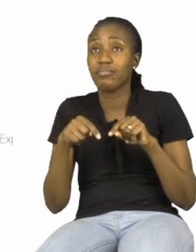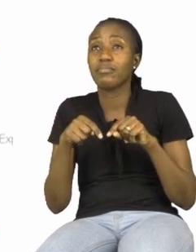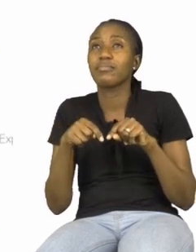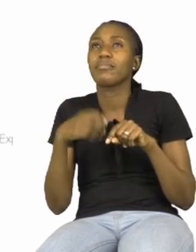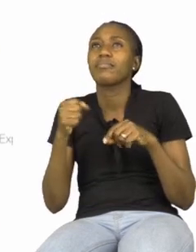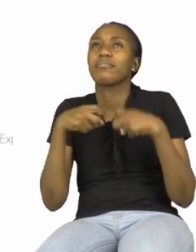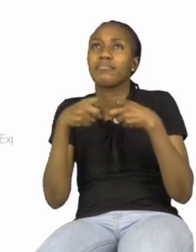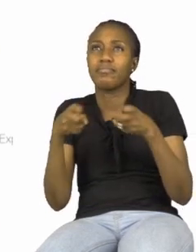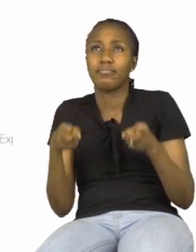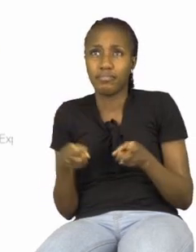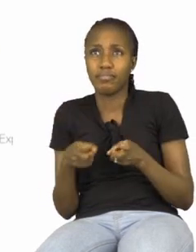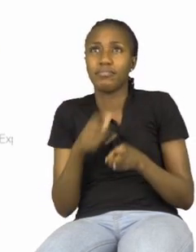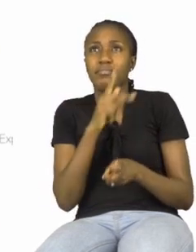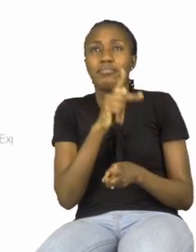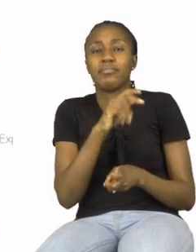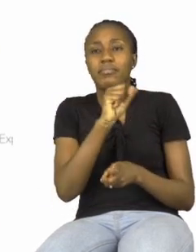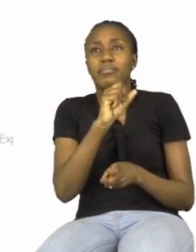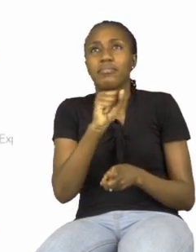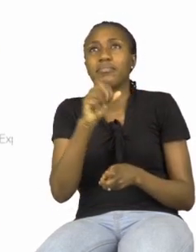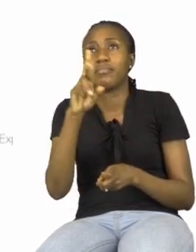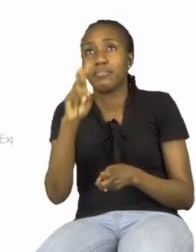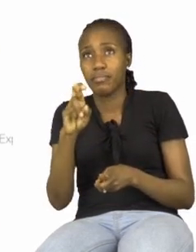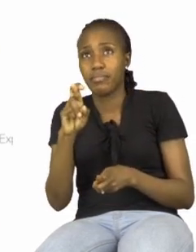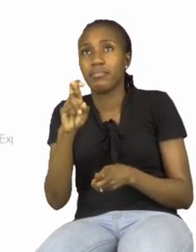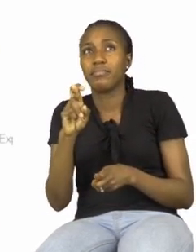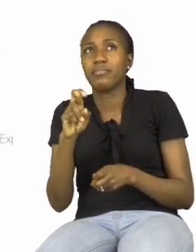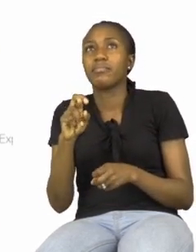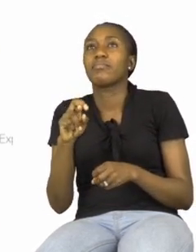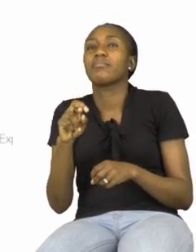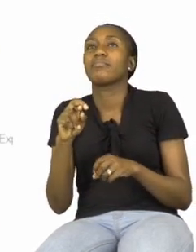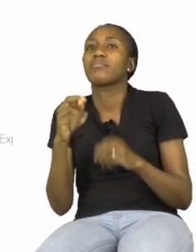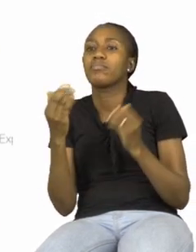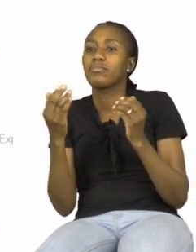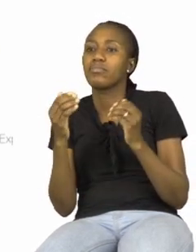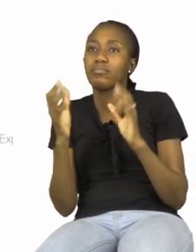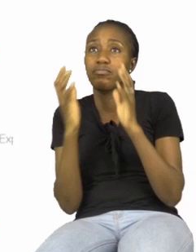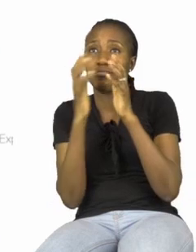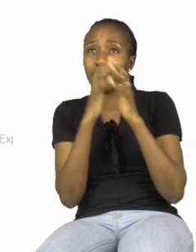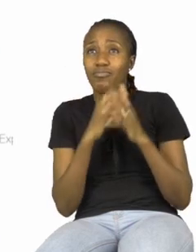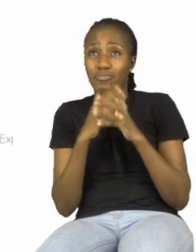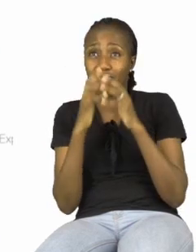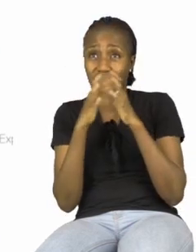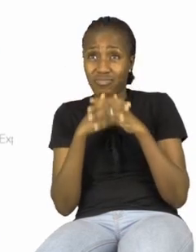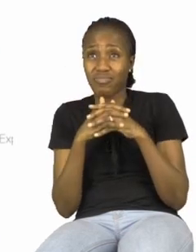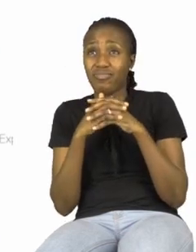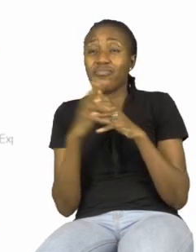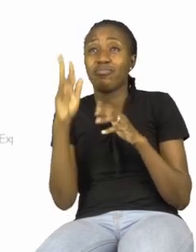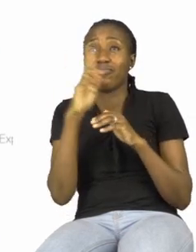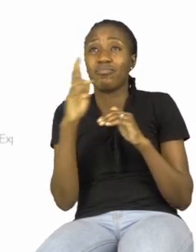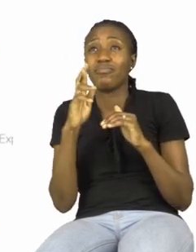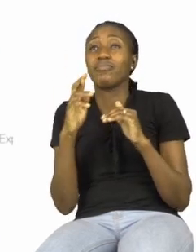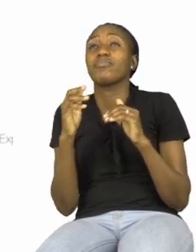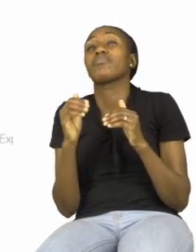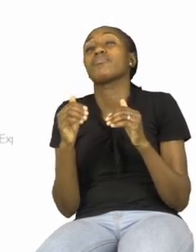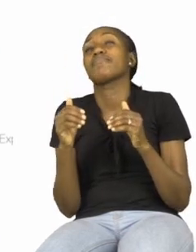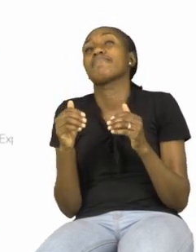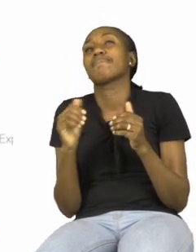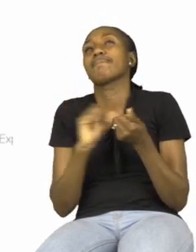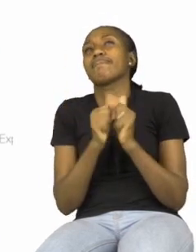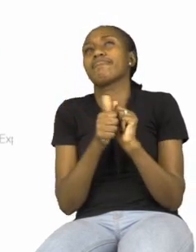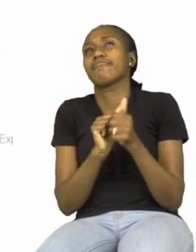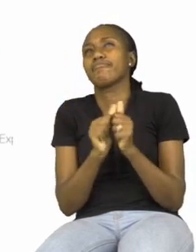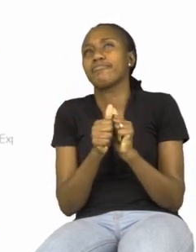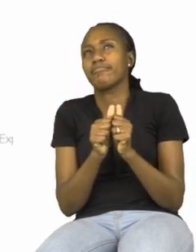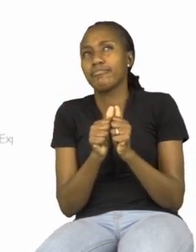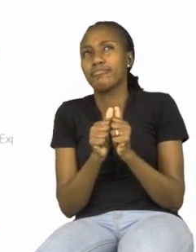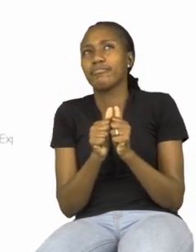KSSR, which is the Commerce Schools Sport. It's a regional body that runs the school sport. So taking